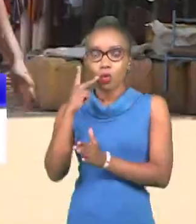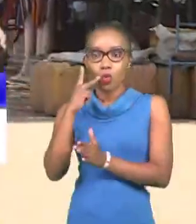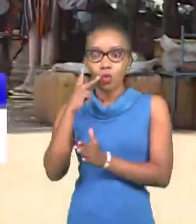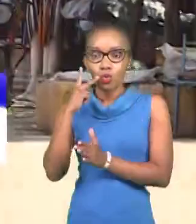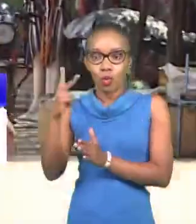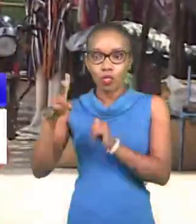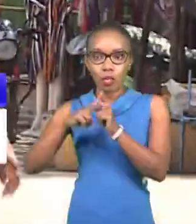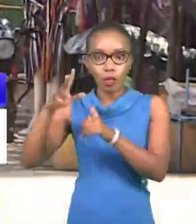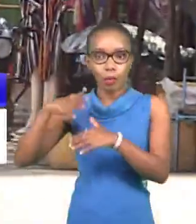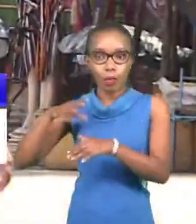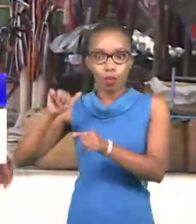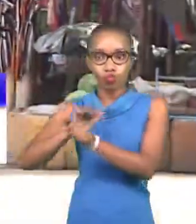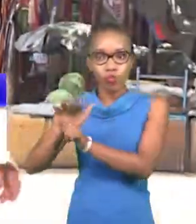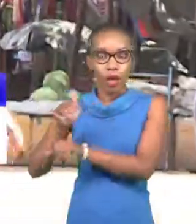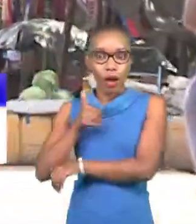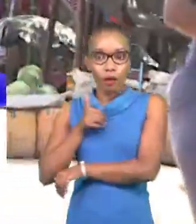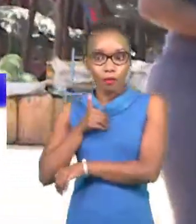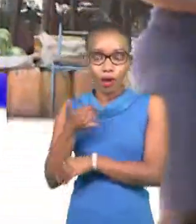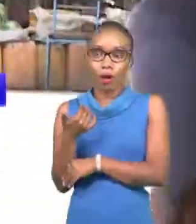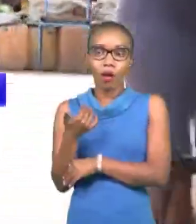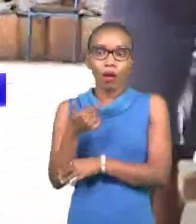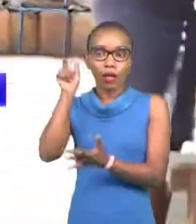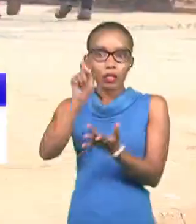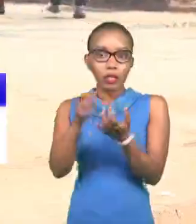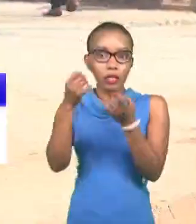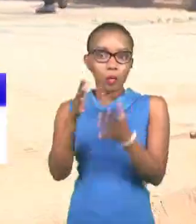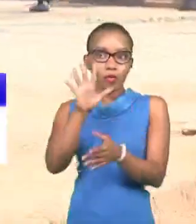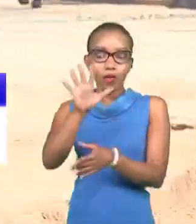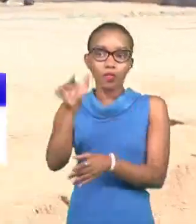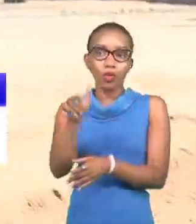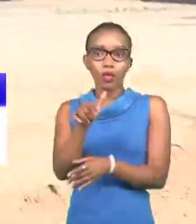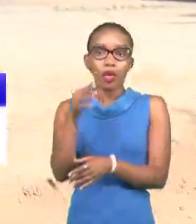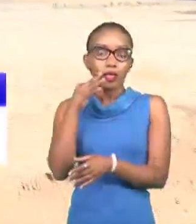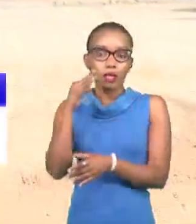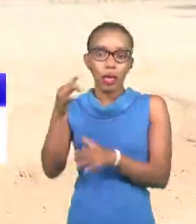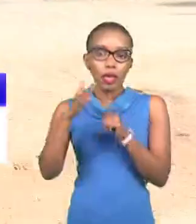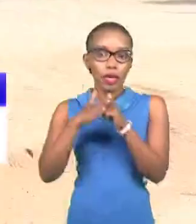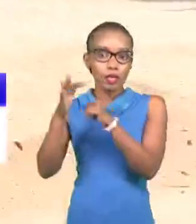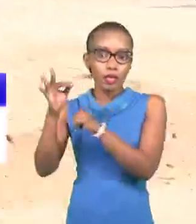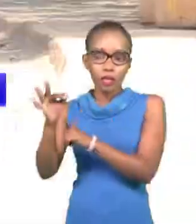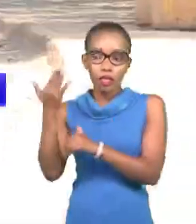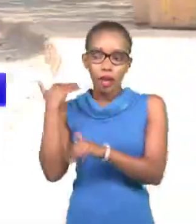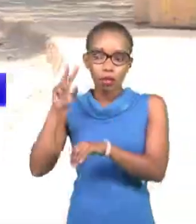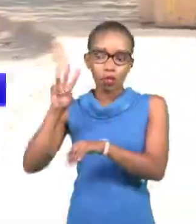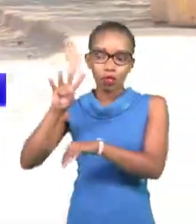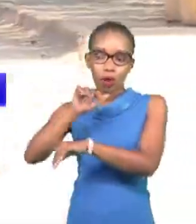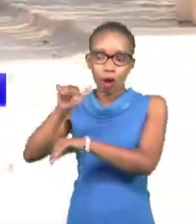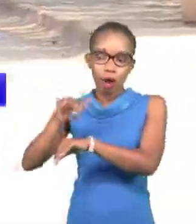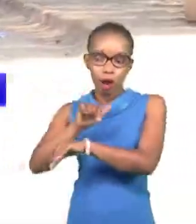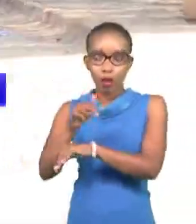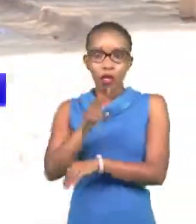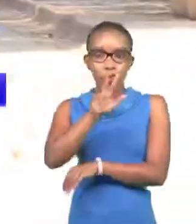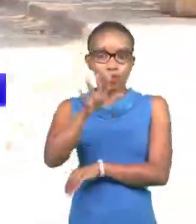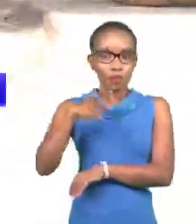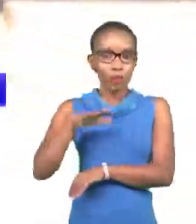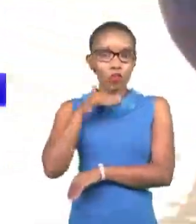have today tested positive for COVID-19 out of a sample size of 5,393 in the last 24 hours, with 25